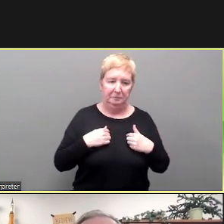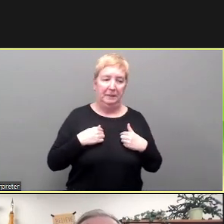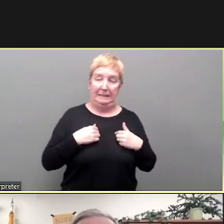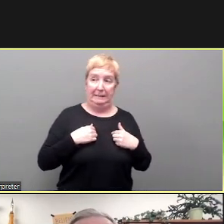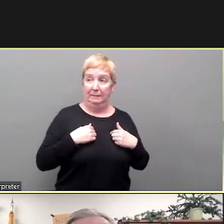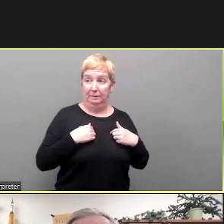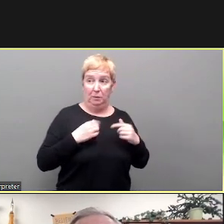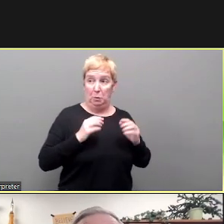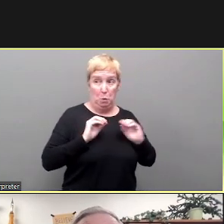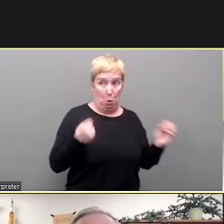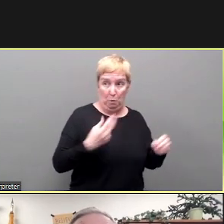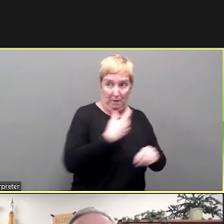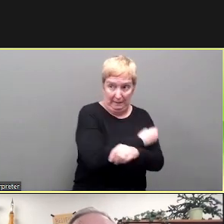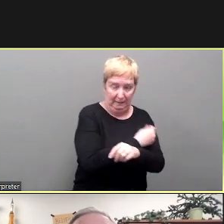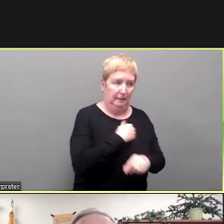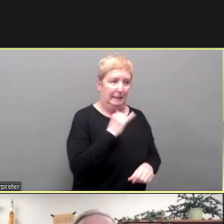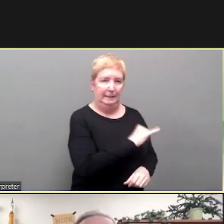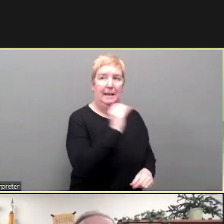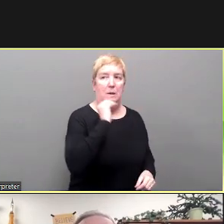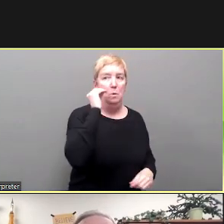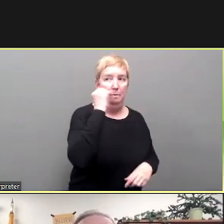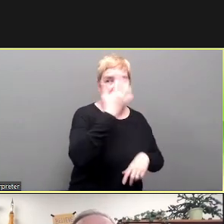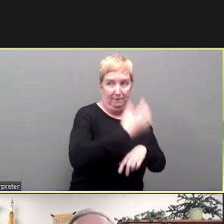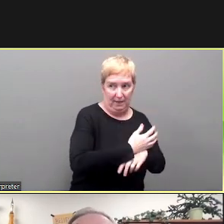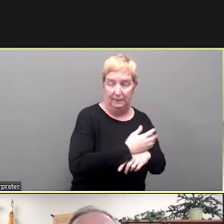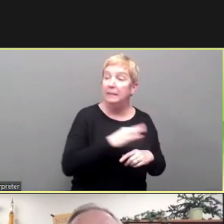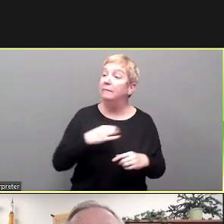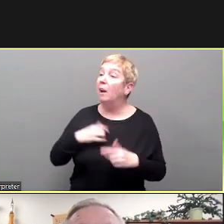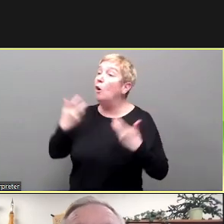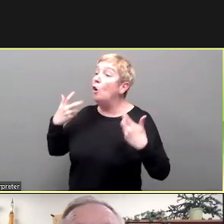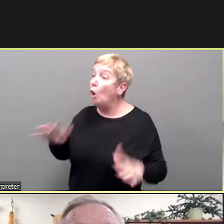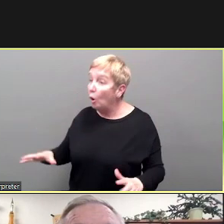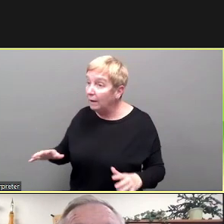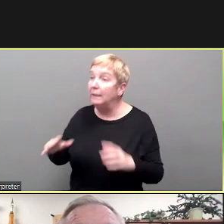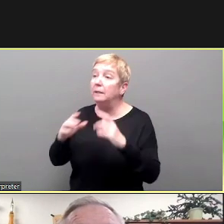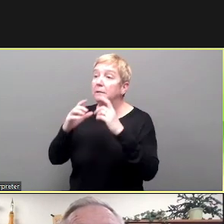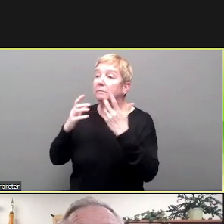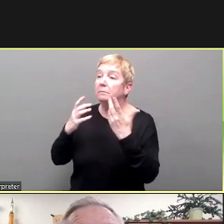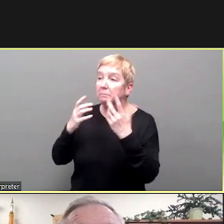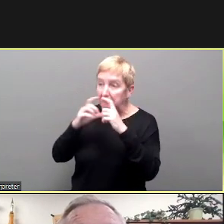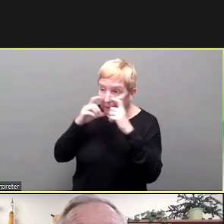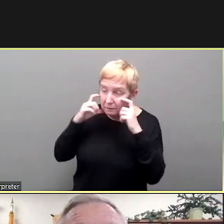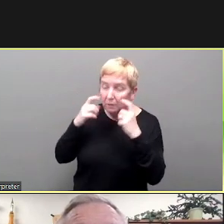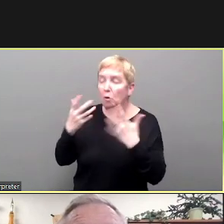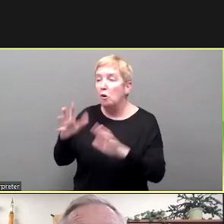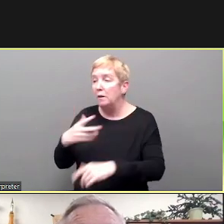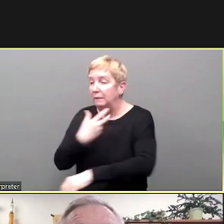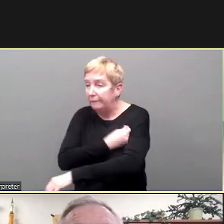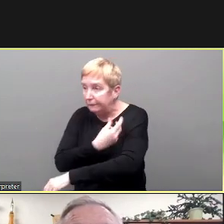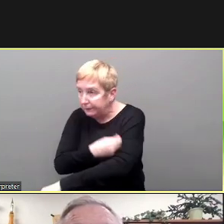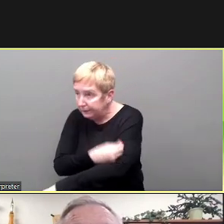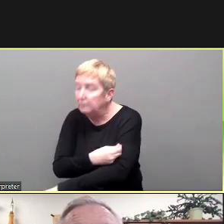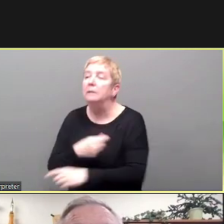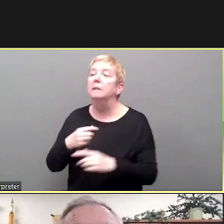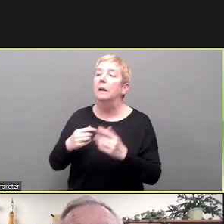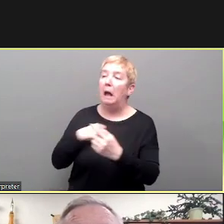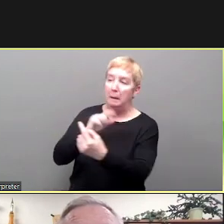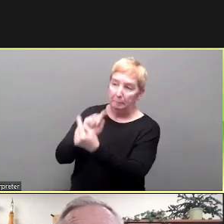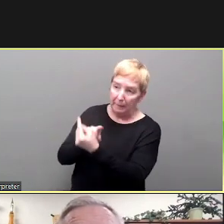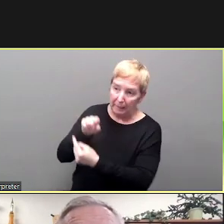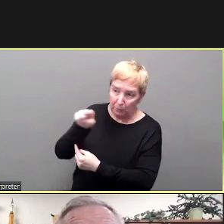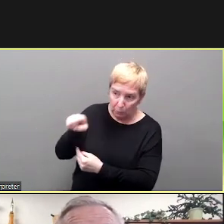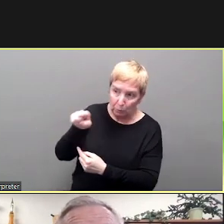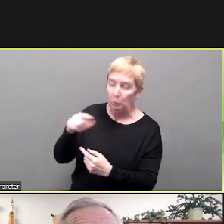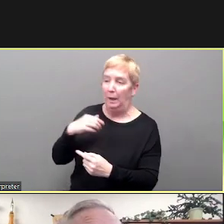your vaccinations, then it's 10 days with a mask. So it's confusing. I'll have it down